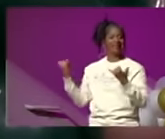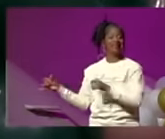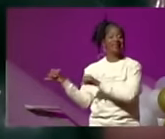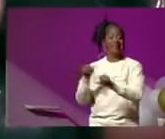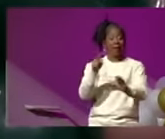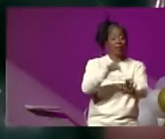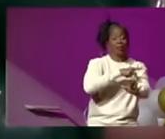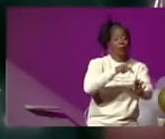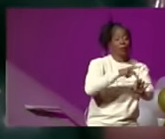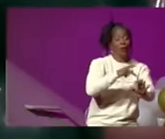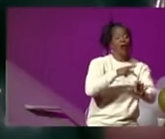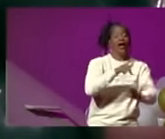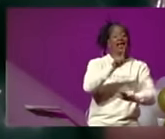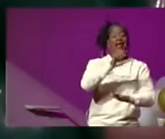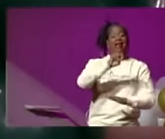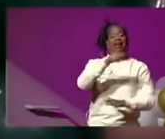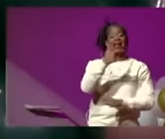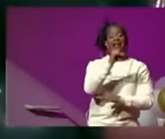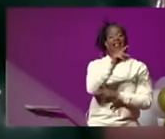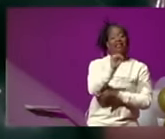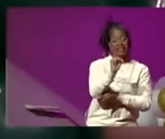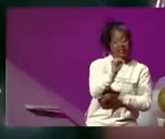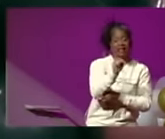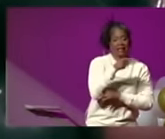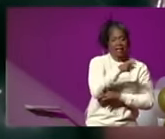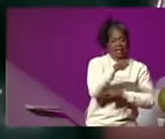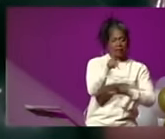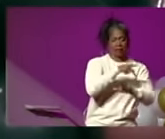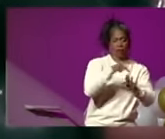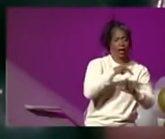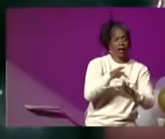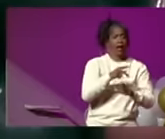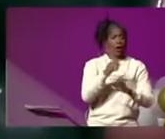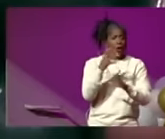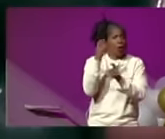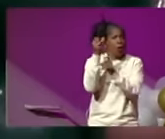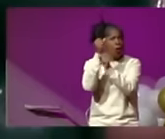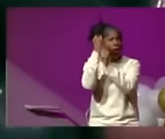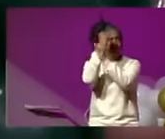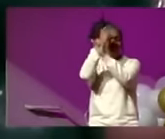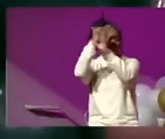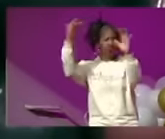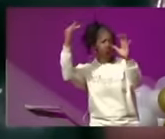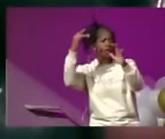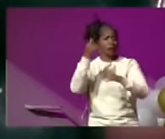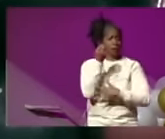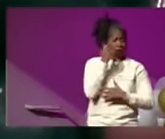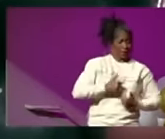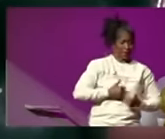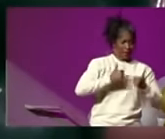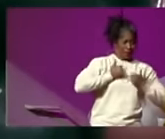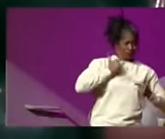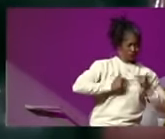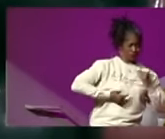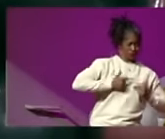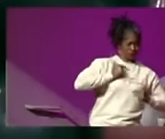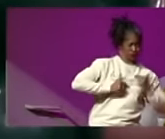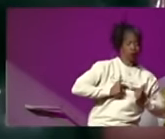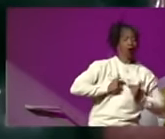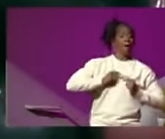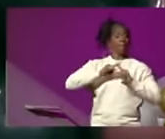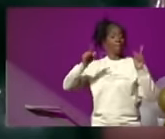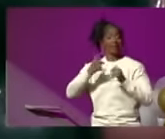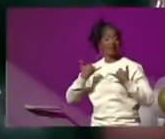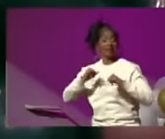dreams, for if dreams die, life is a broken winged bird that cannot fly. Hold fast to dreams, for when dreams